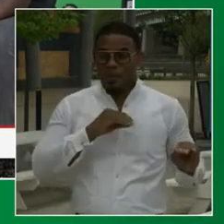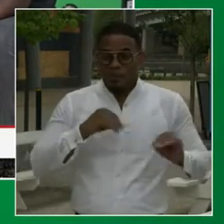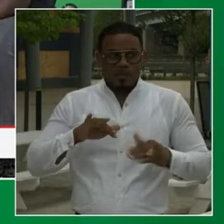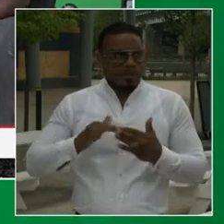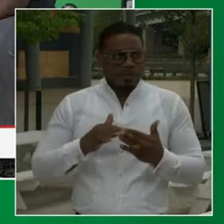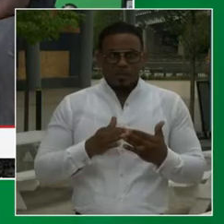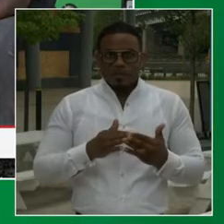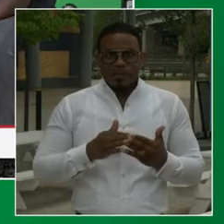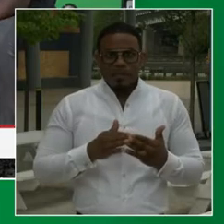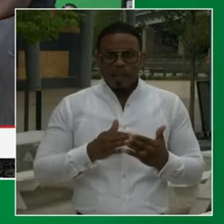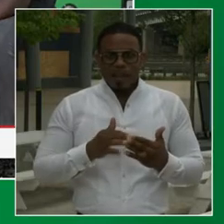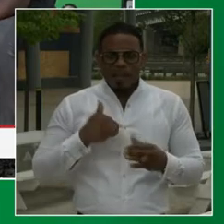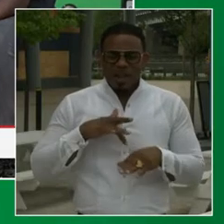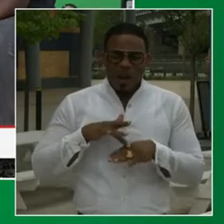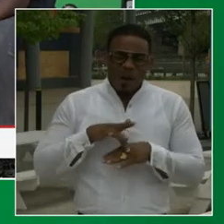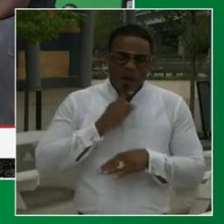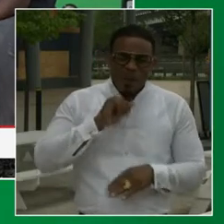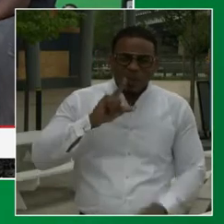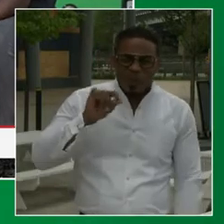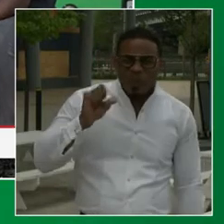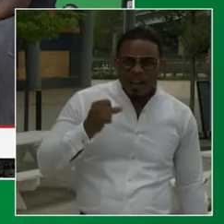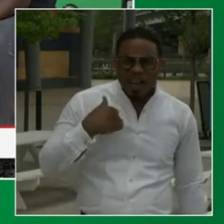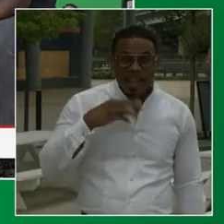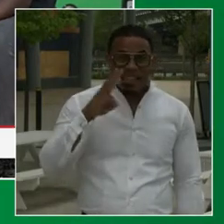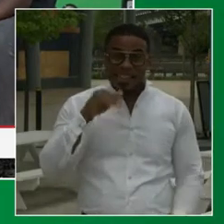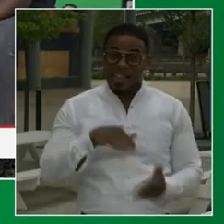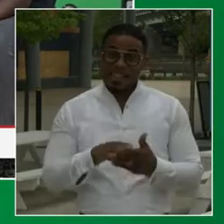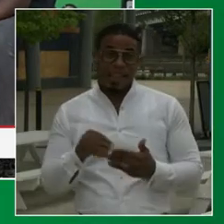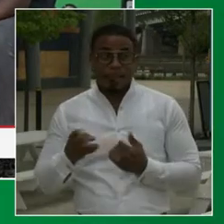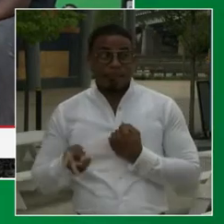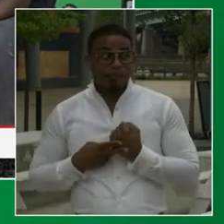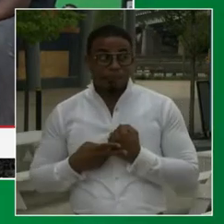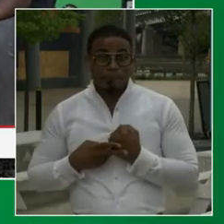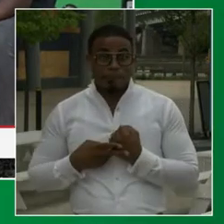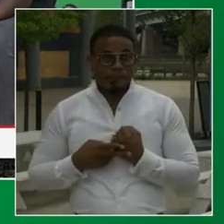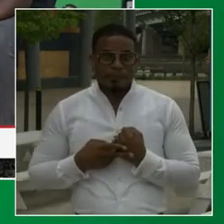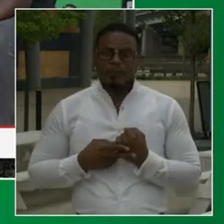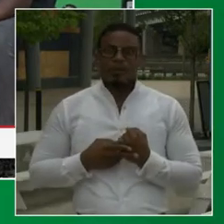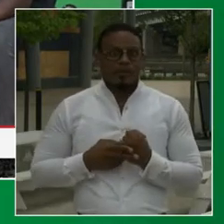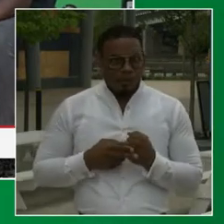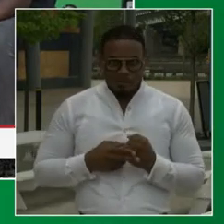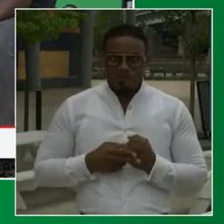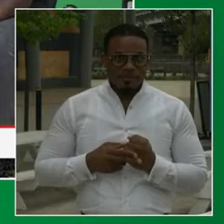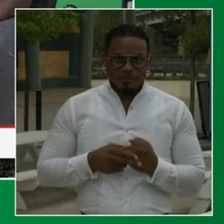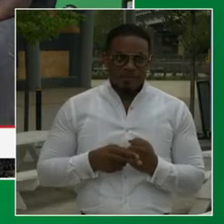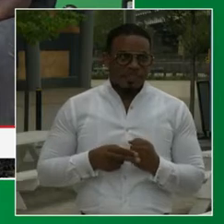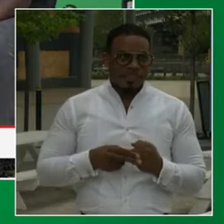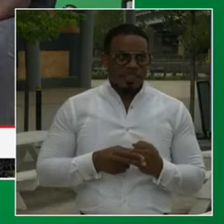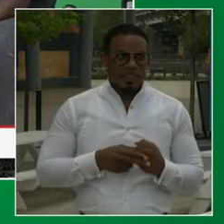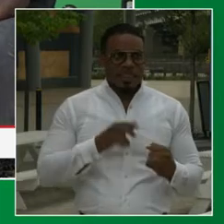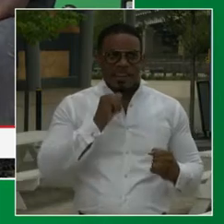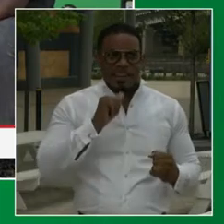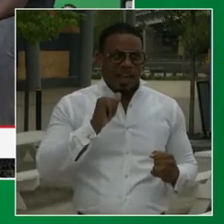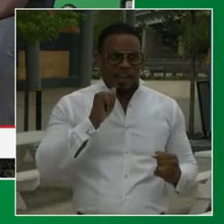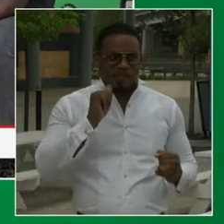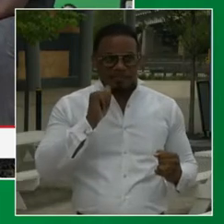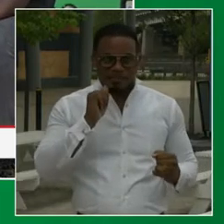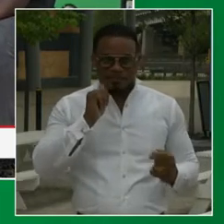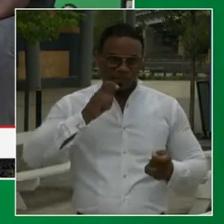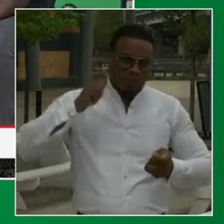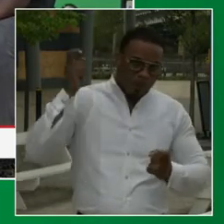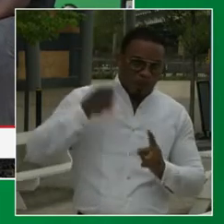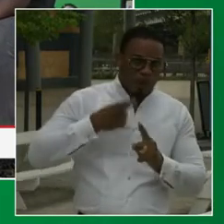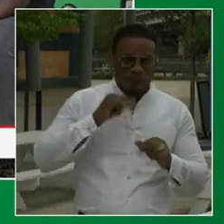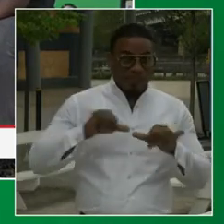city. And I was in my early 20s. I had $6,000 to my name. So it was like not the recipe for scaling and